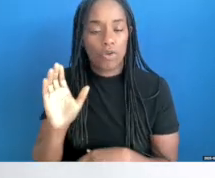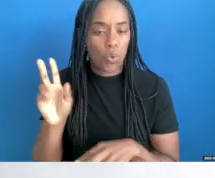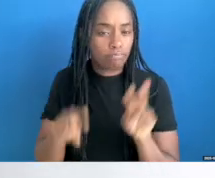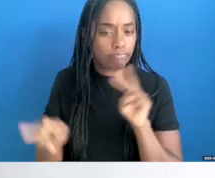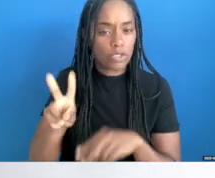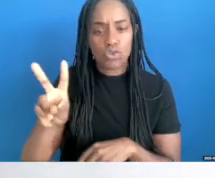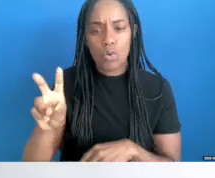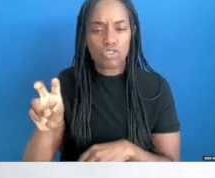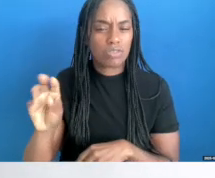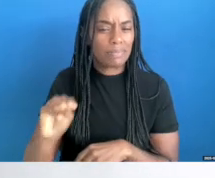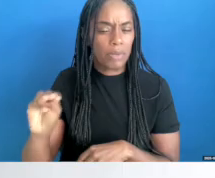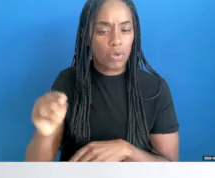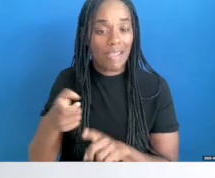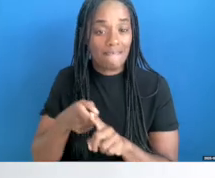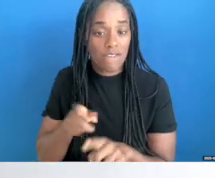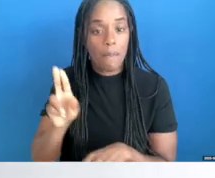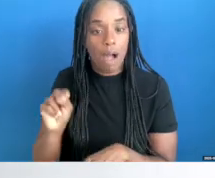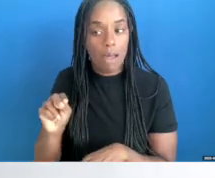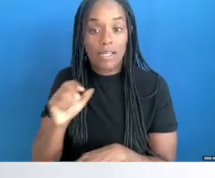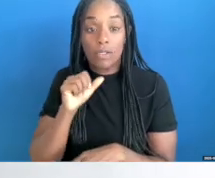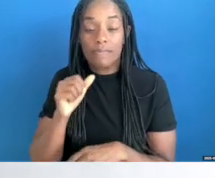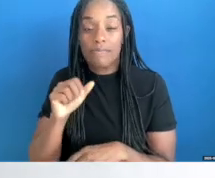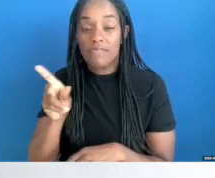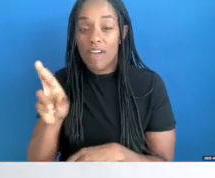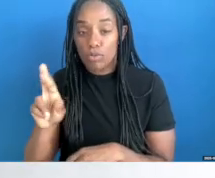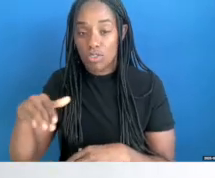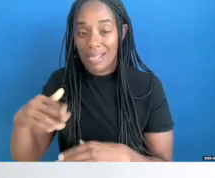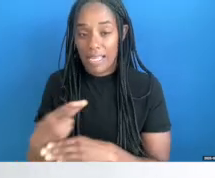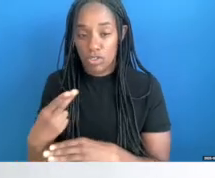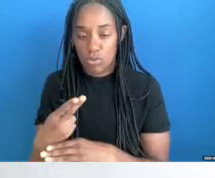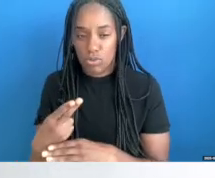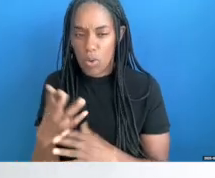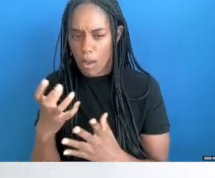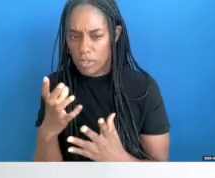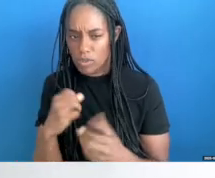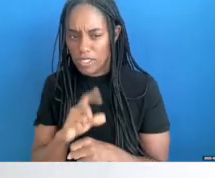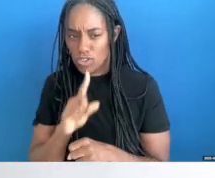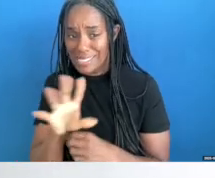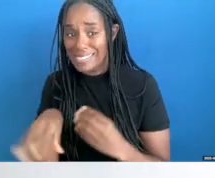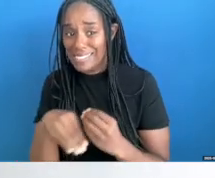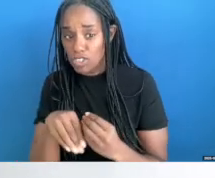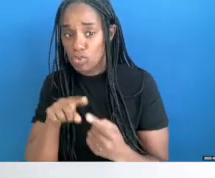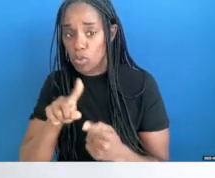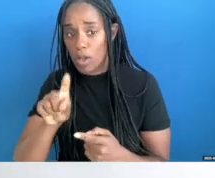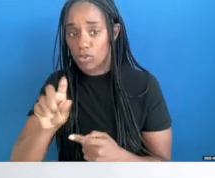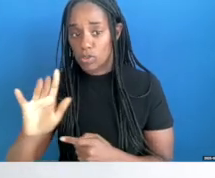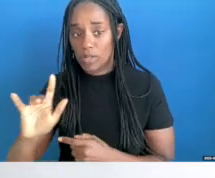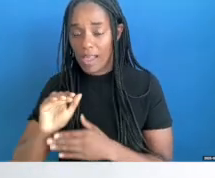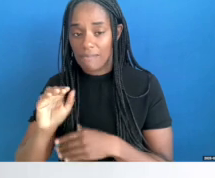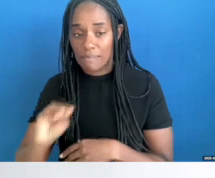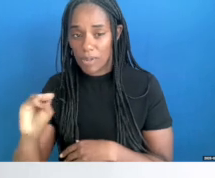or so from unused vouchers. So I wanted to clarify that that is in addition to the 125. And also just to